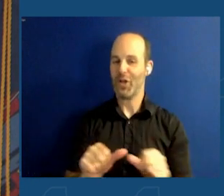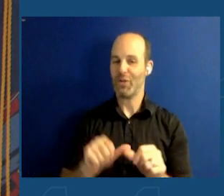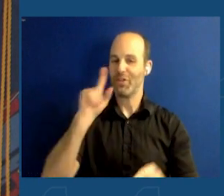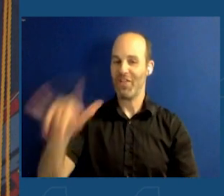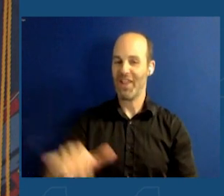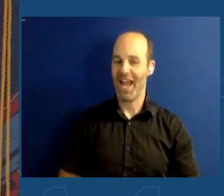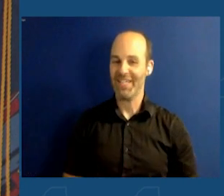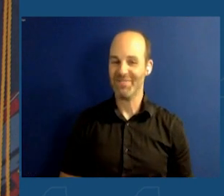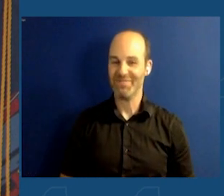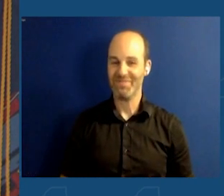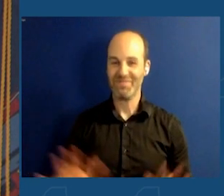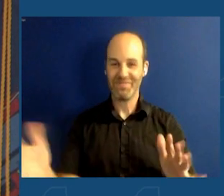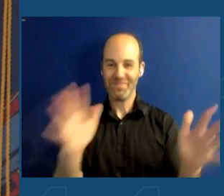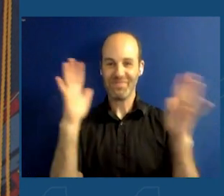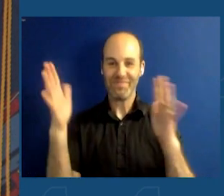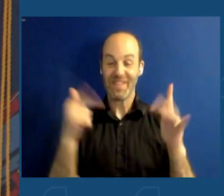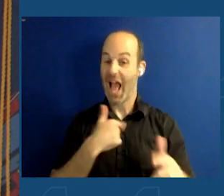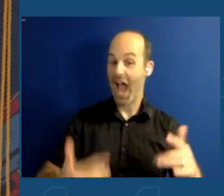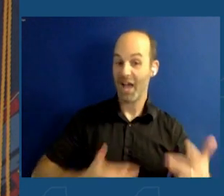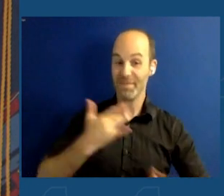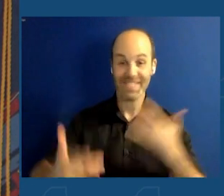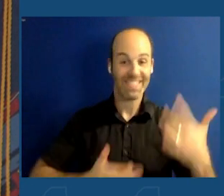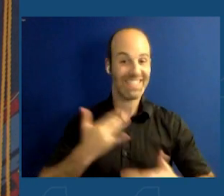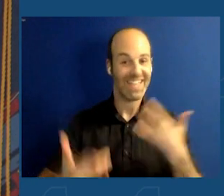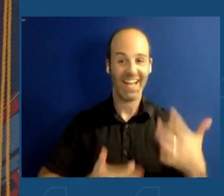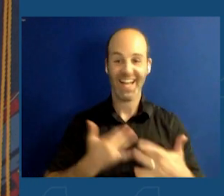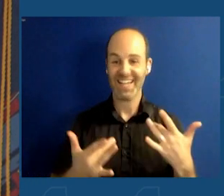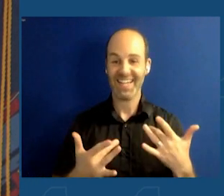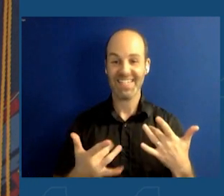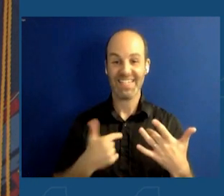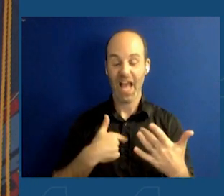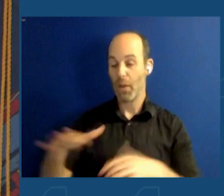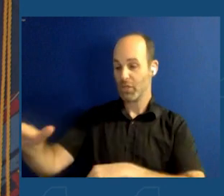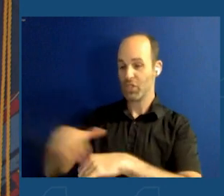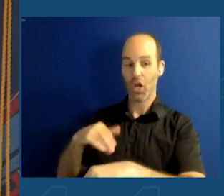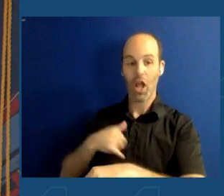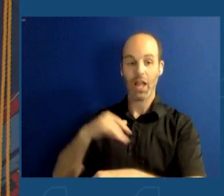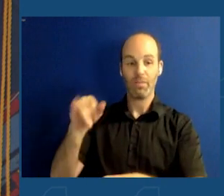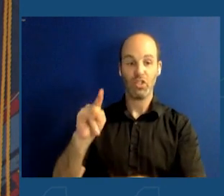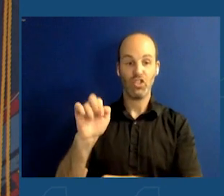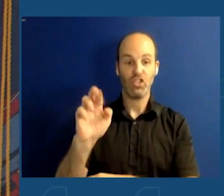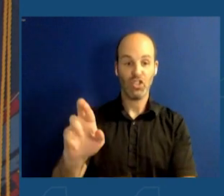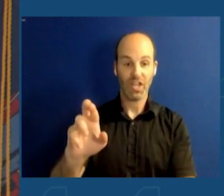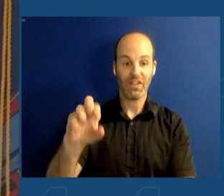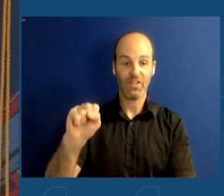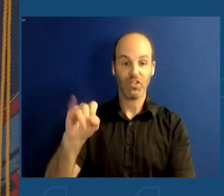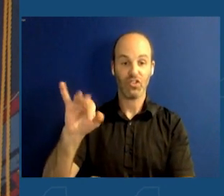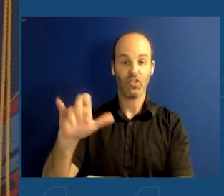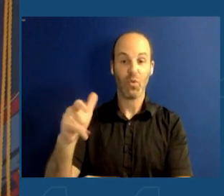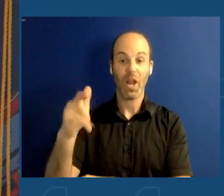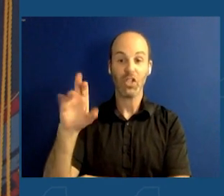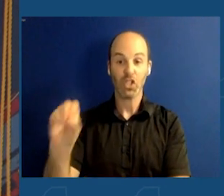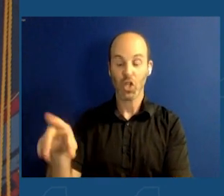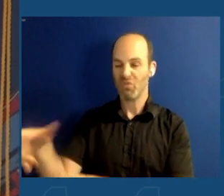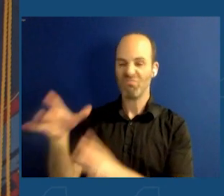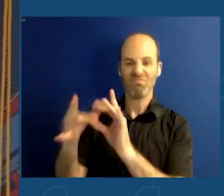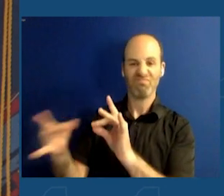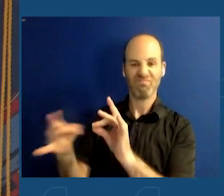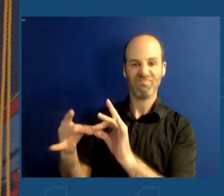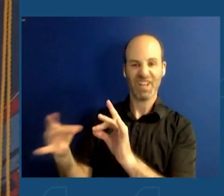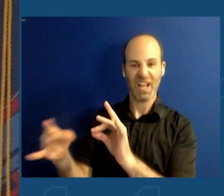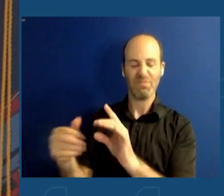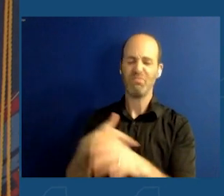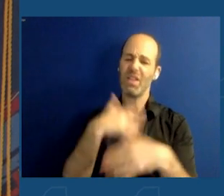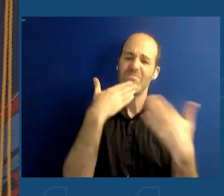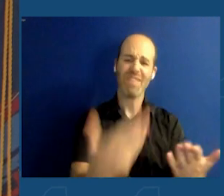So I'm real excited. I'd like to call up Jennifer right now and have her say a few words. But again, thank you for coming here. Thank